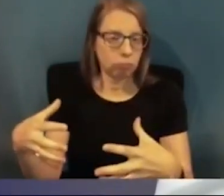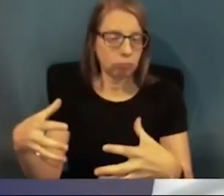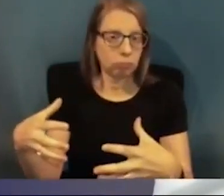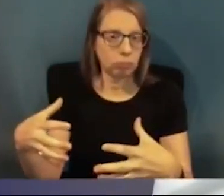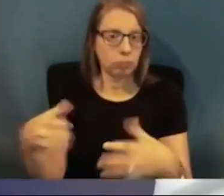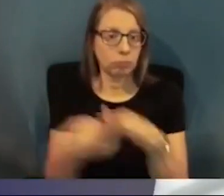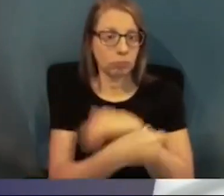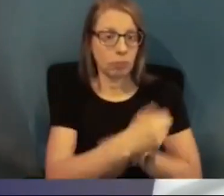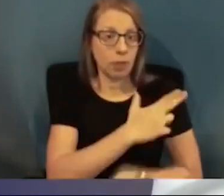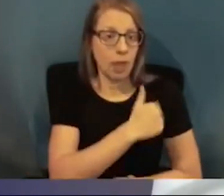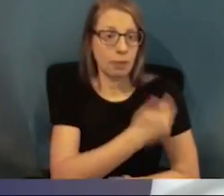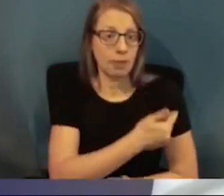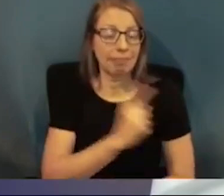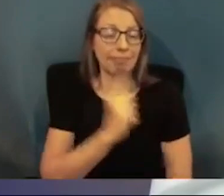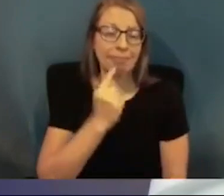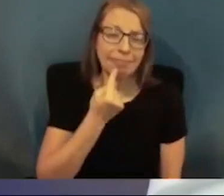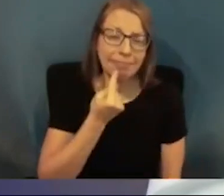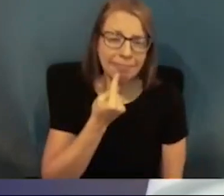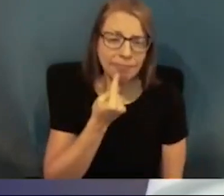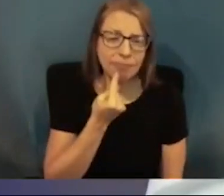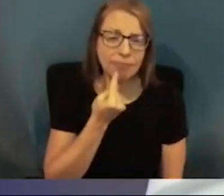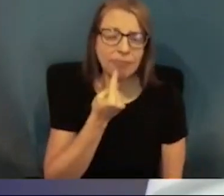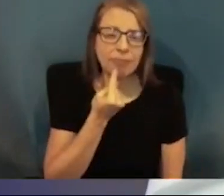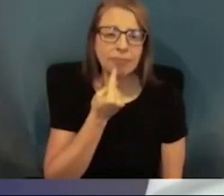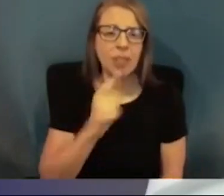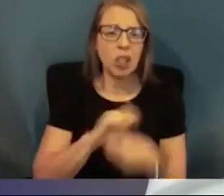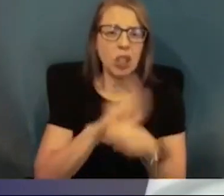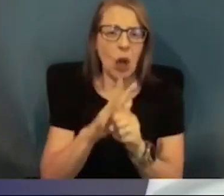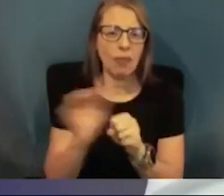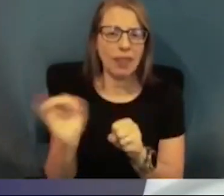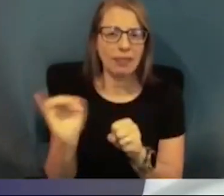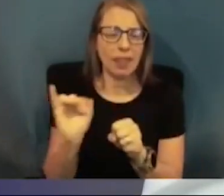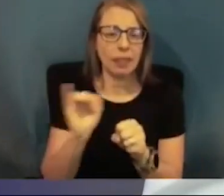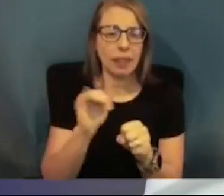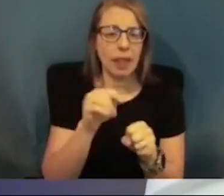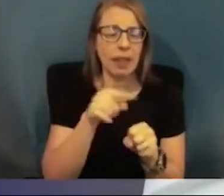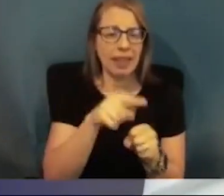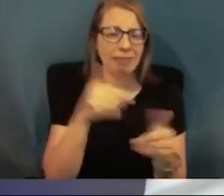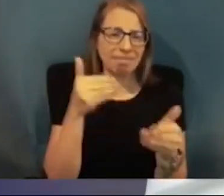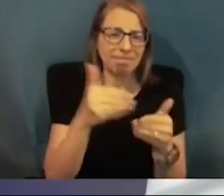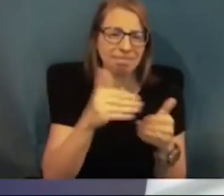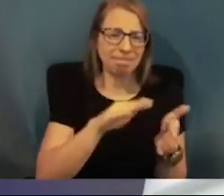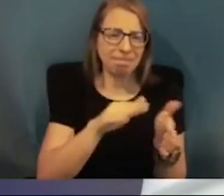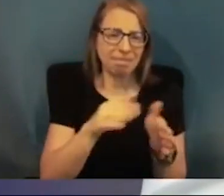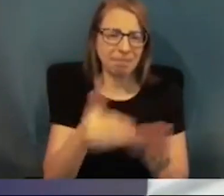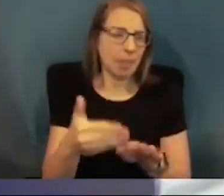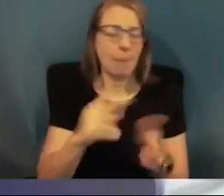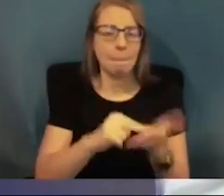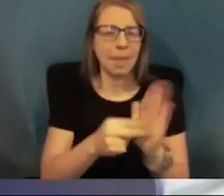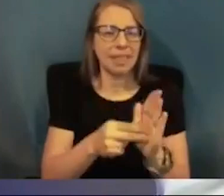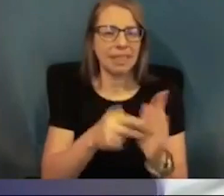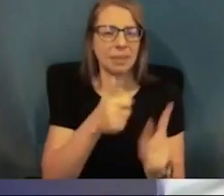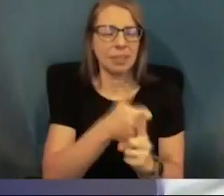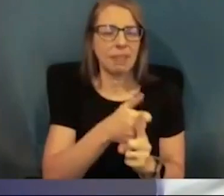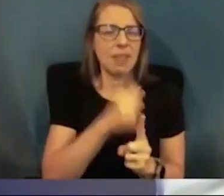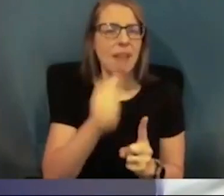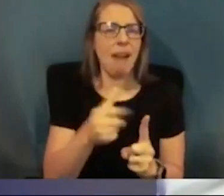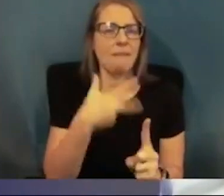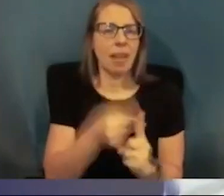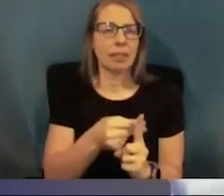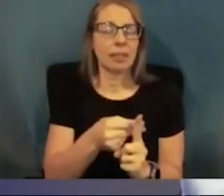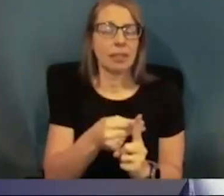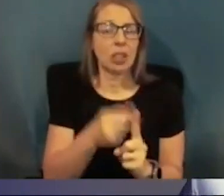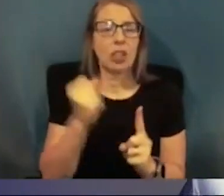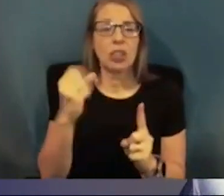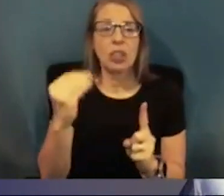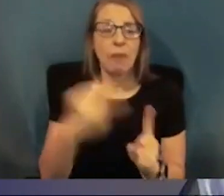that have serious COVID infection, that are dying, are those who are unvaccinated. So the vaccines, though they